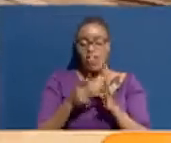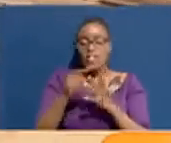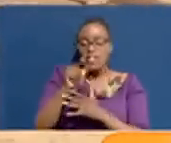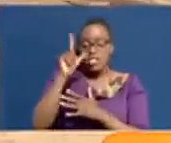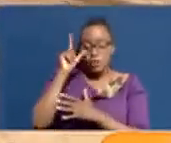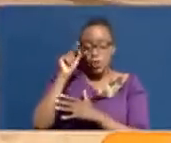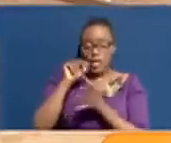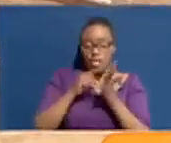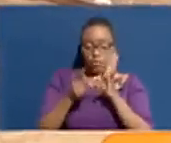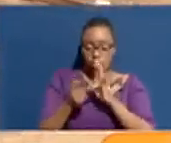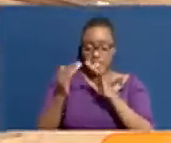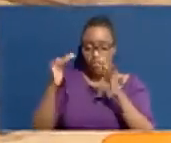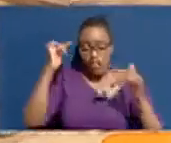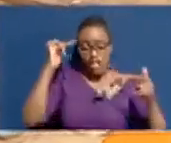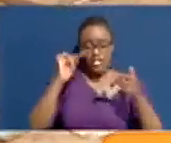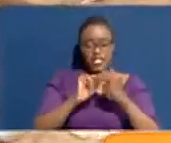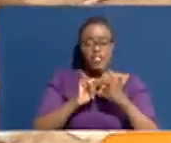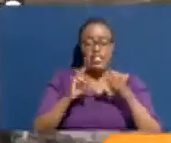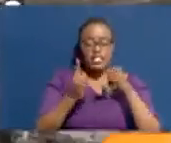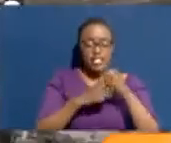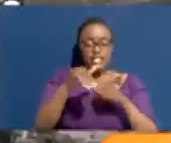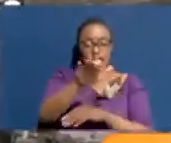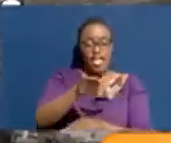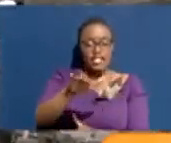Ambitious Housing Project, targeting 6 estates